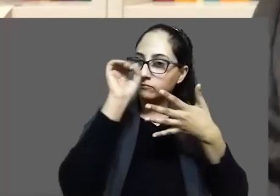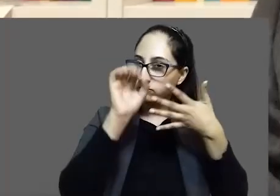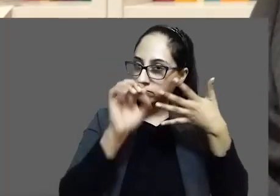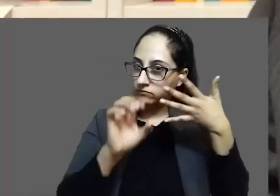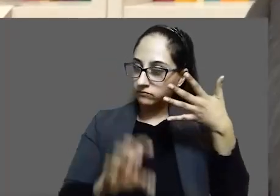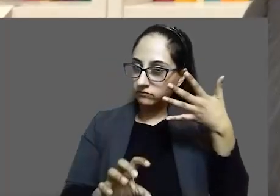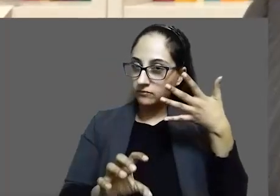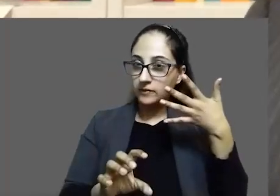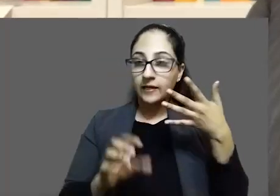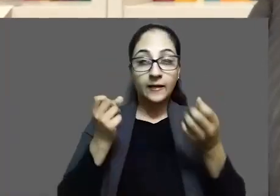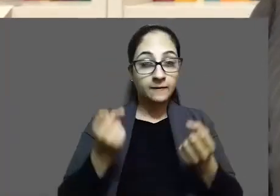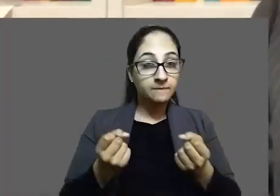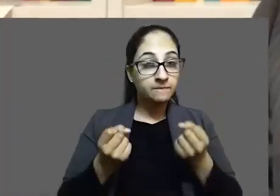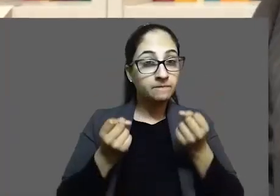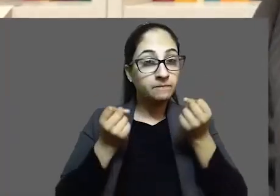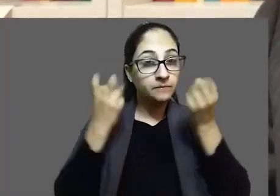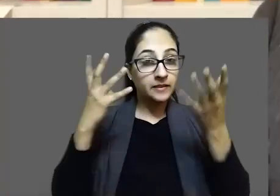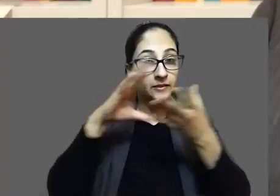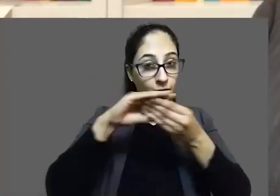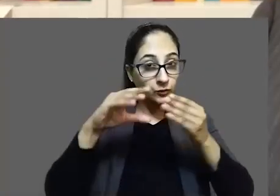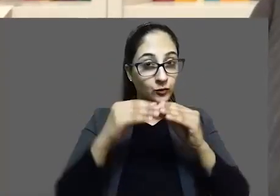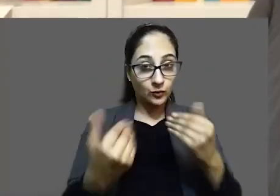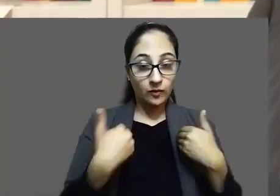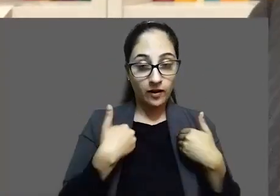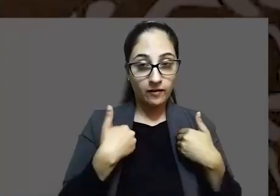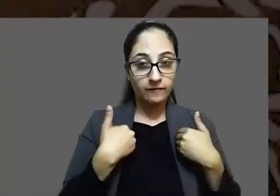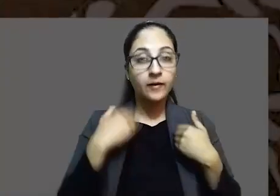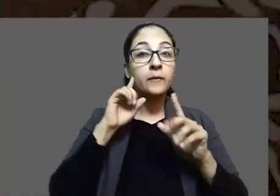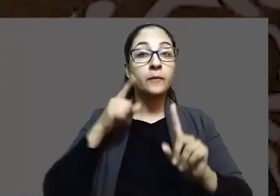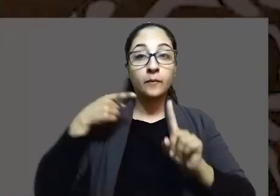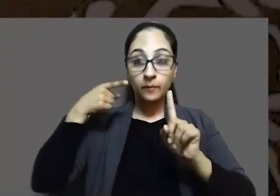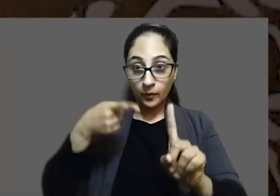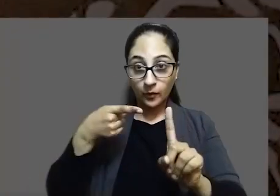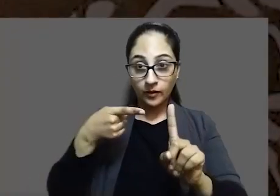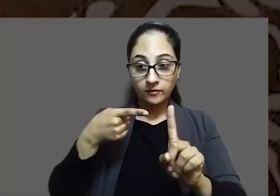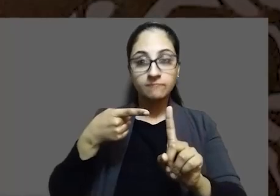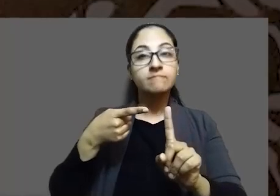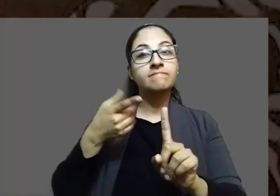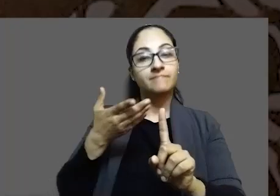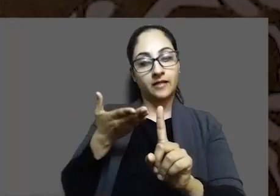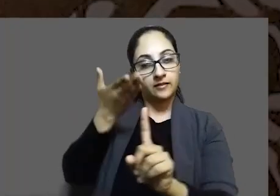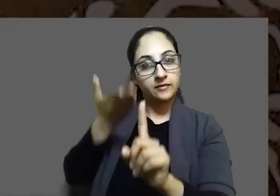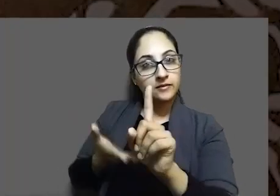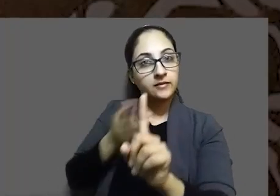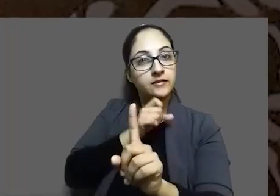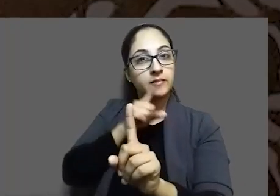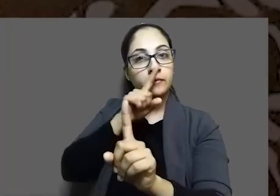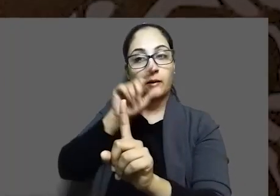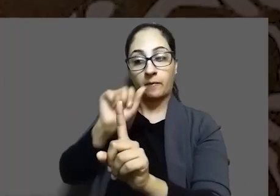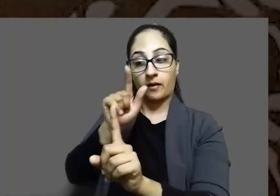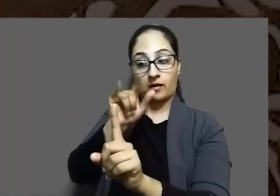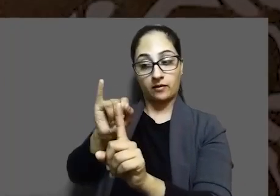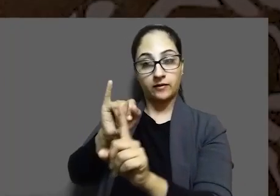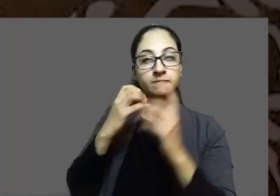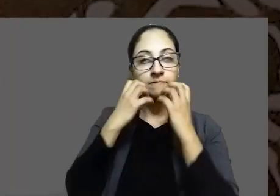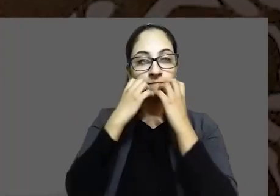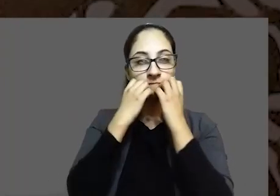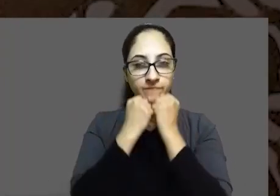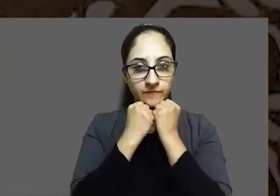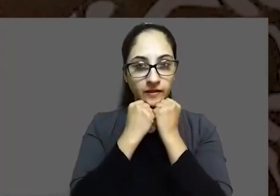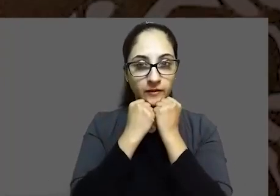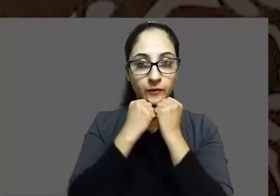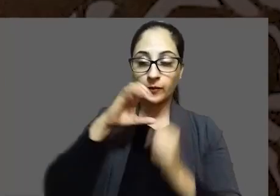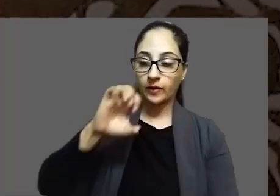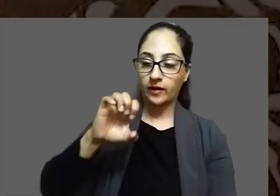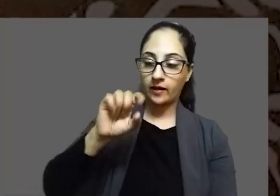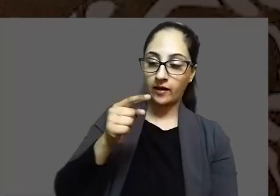many stories of Imam Ali that talk about his embodied ethics, right? He just doesn't teach ethics, but he lives the ethics. There's not a